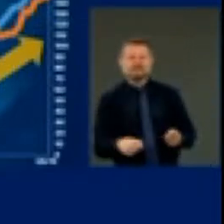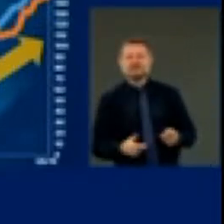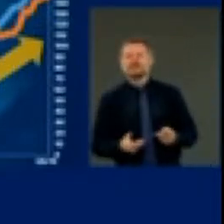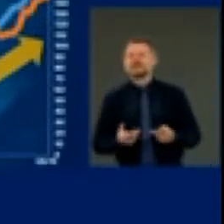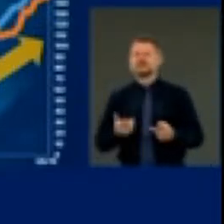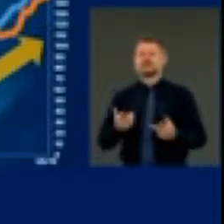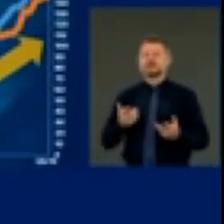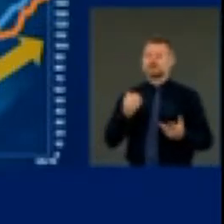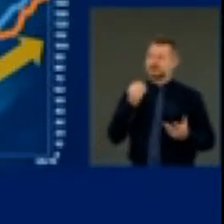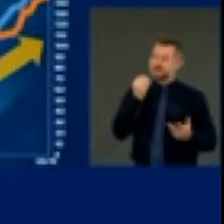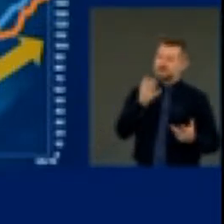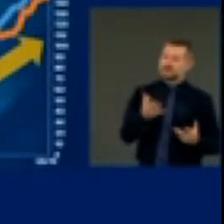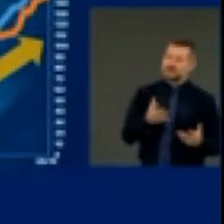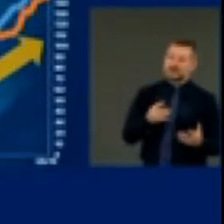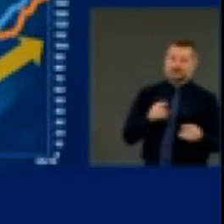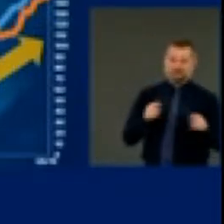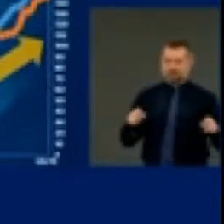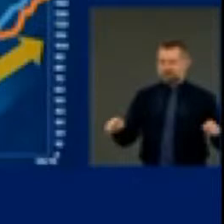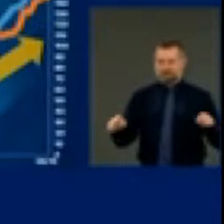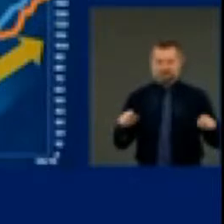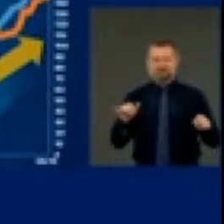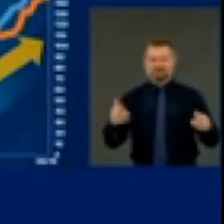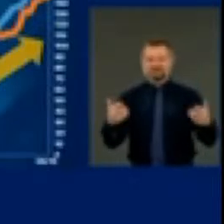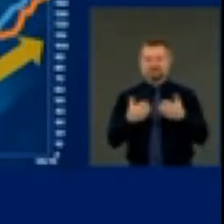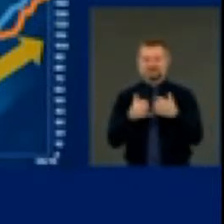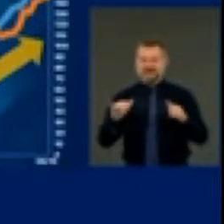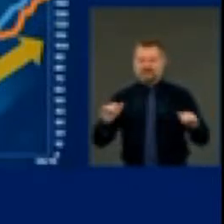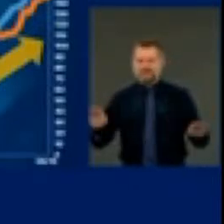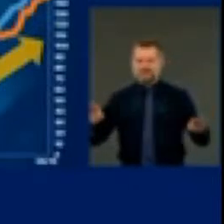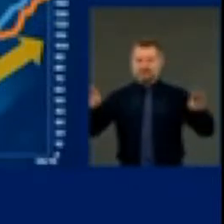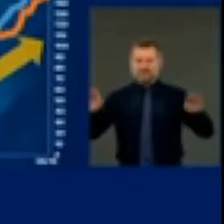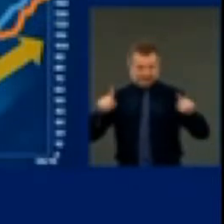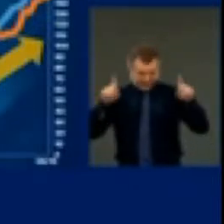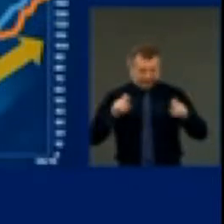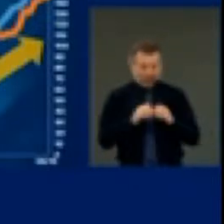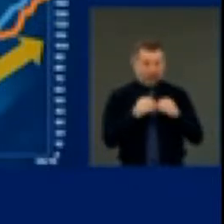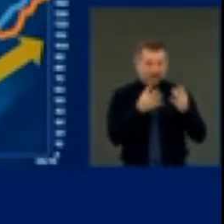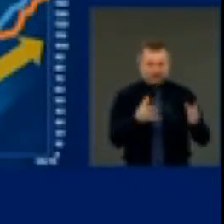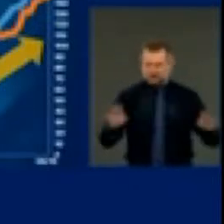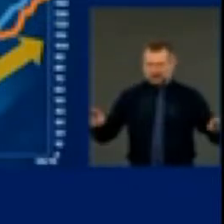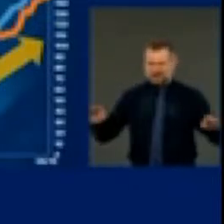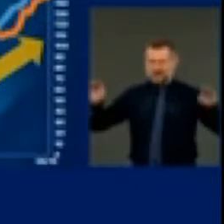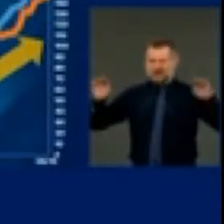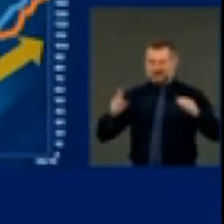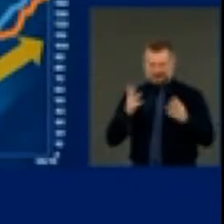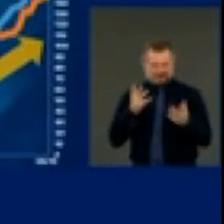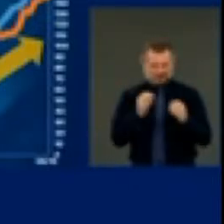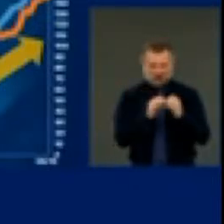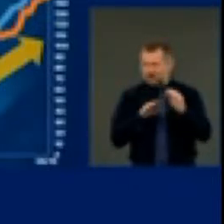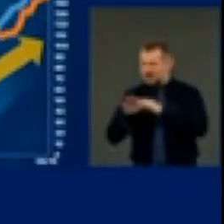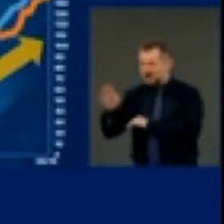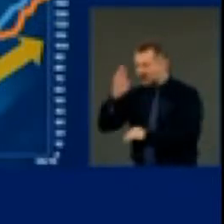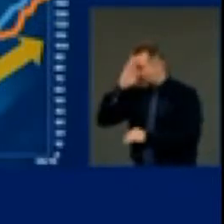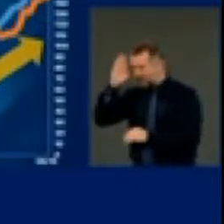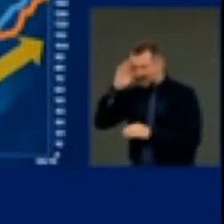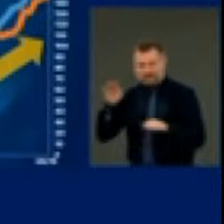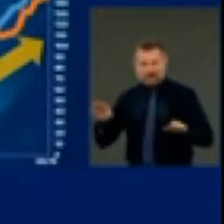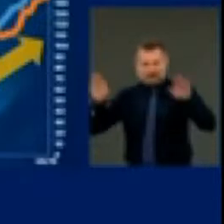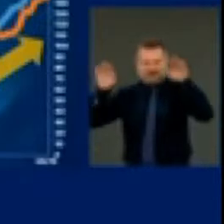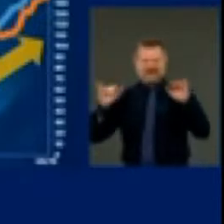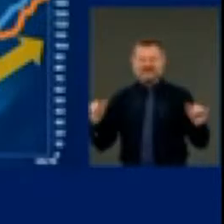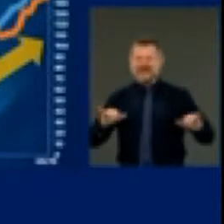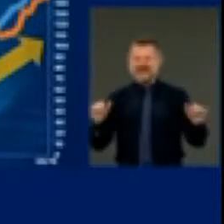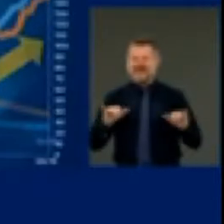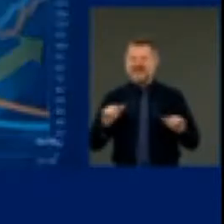the increase in the testing. But it is undeniable, but that more people are getting sick when